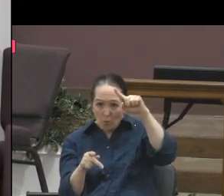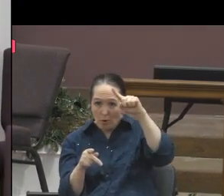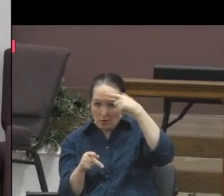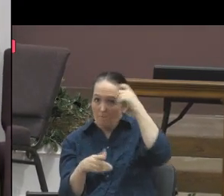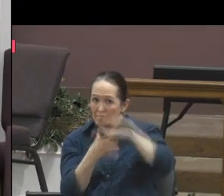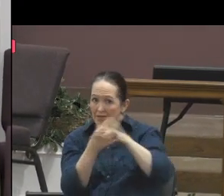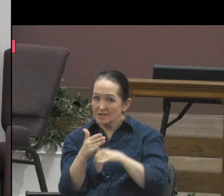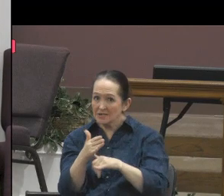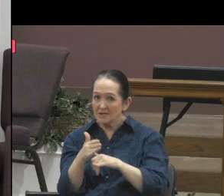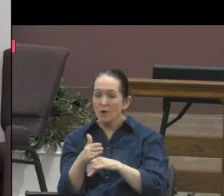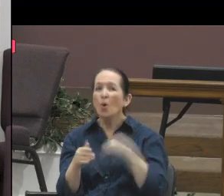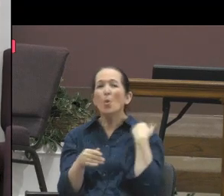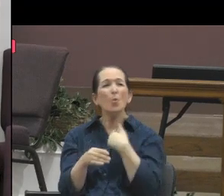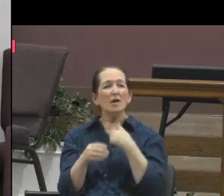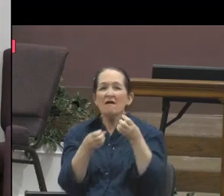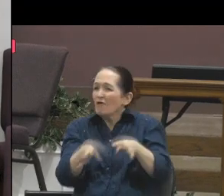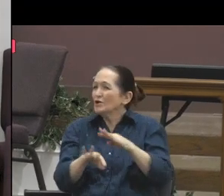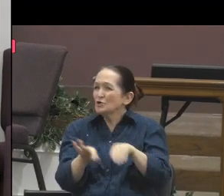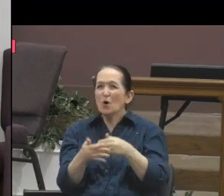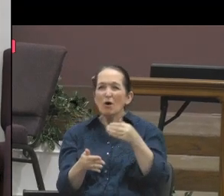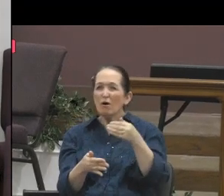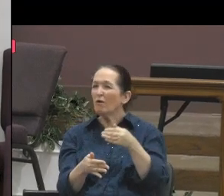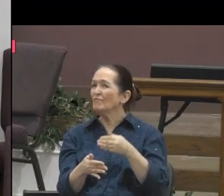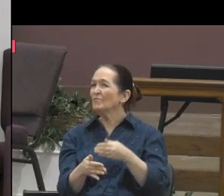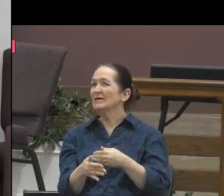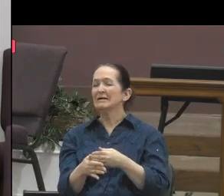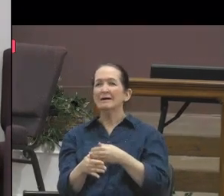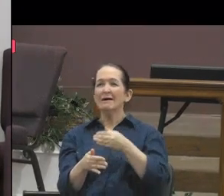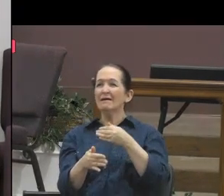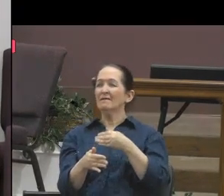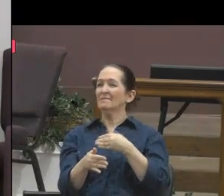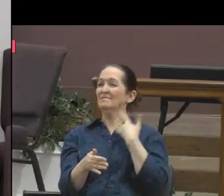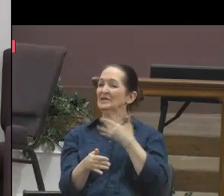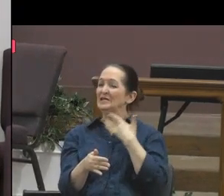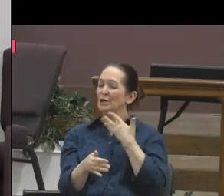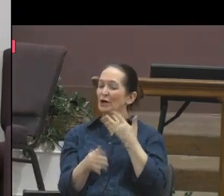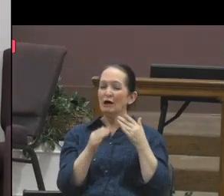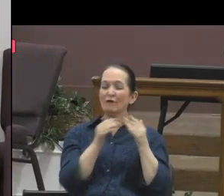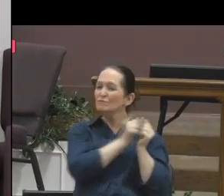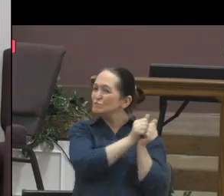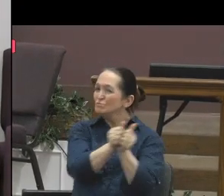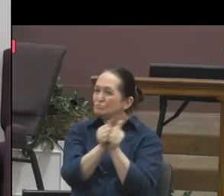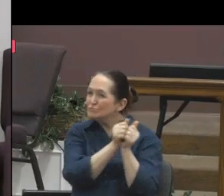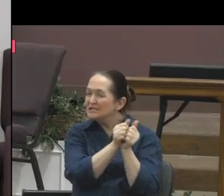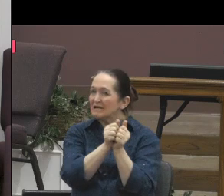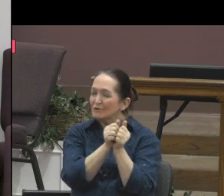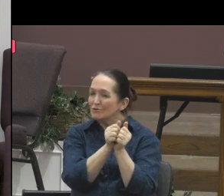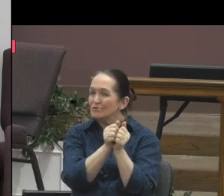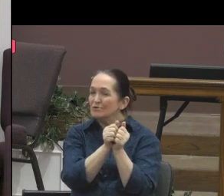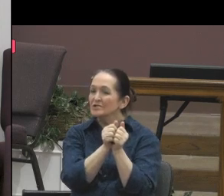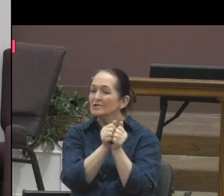We have lost all sense of unity. And my fear is that if we're not careful,